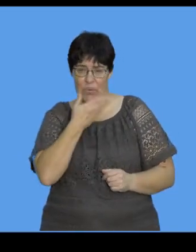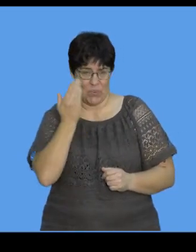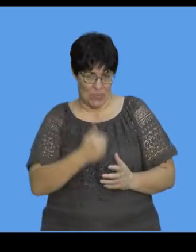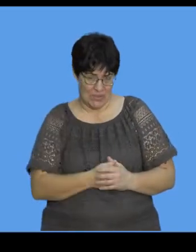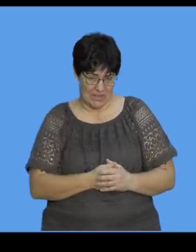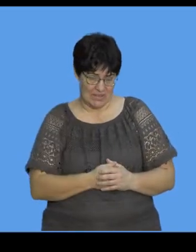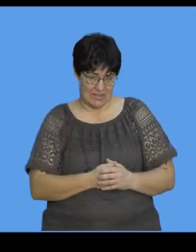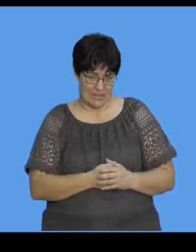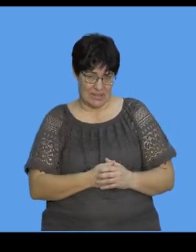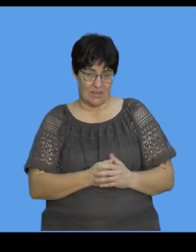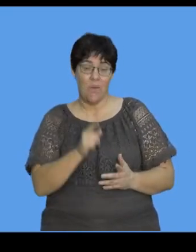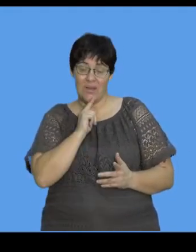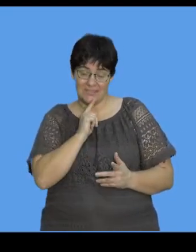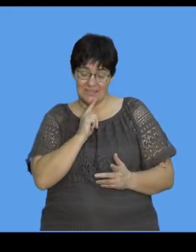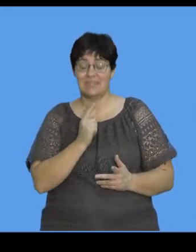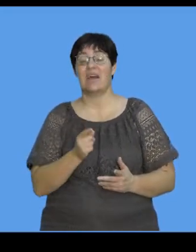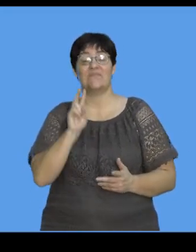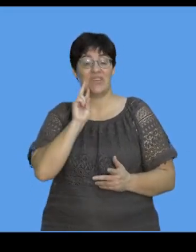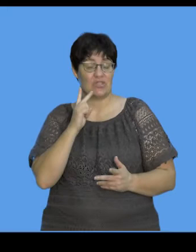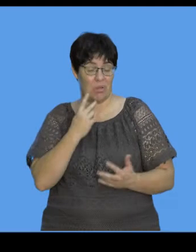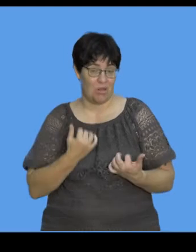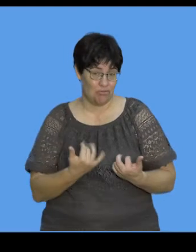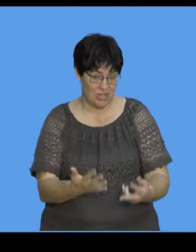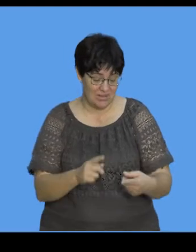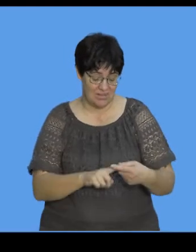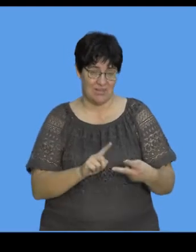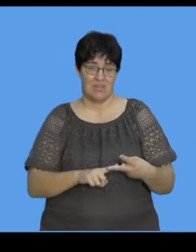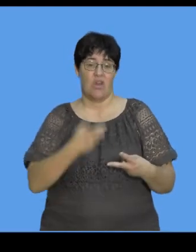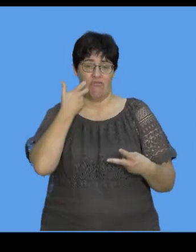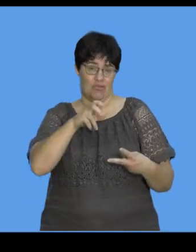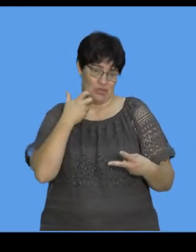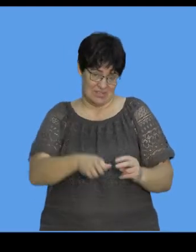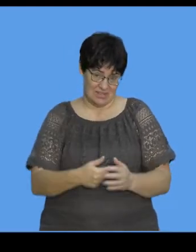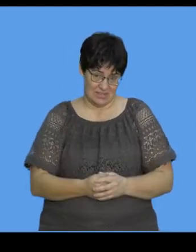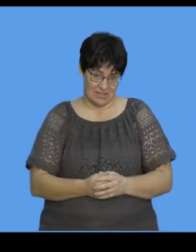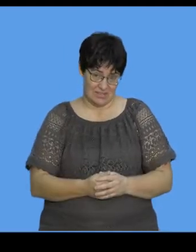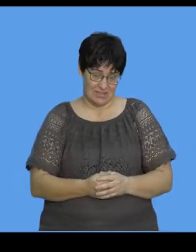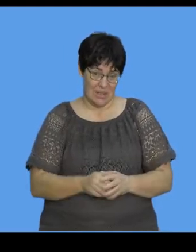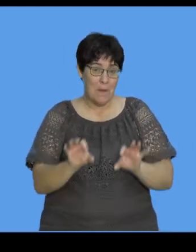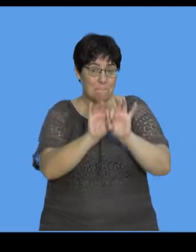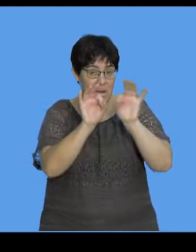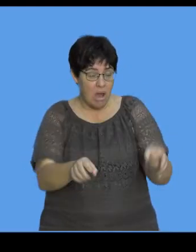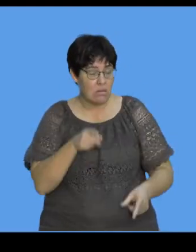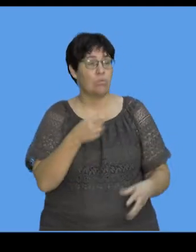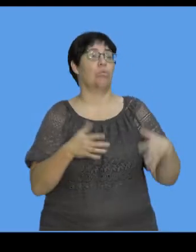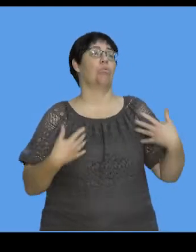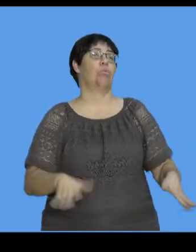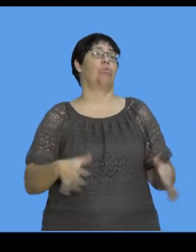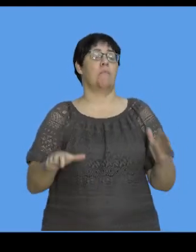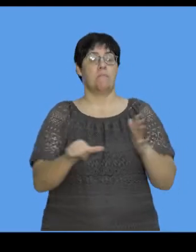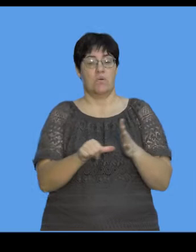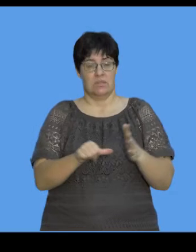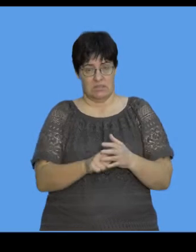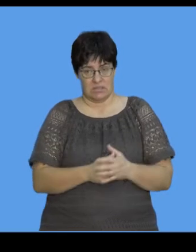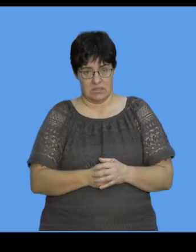of. Once again, green vegetables and fruit, specifically bananas, all right,